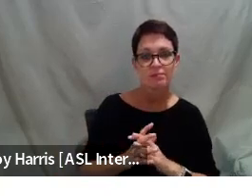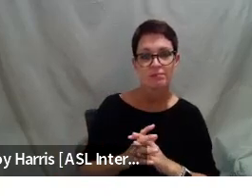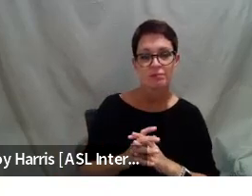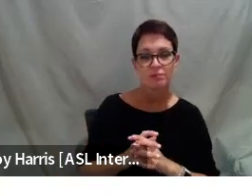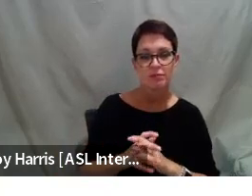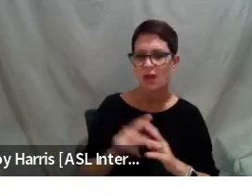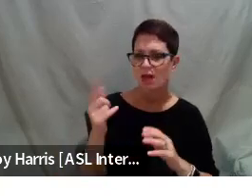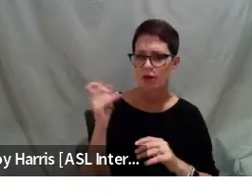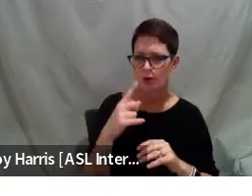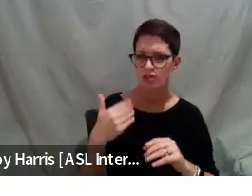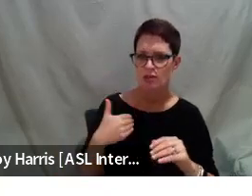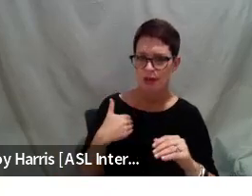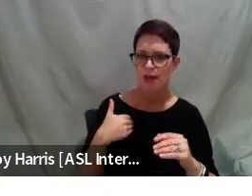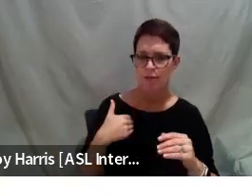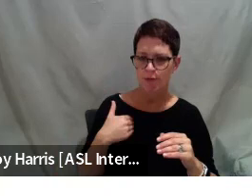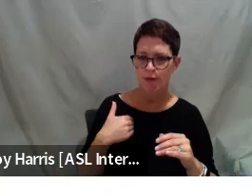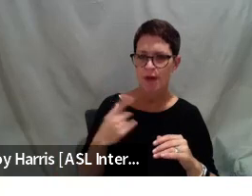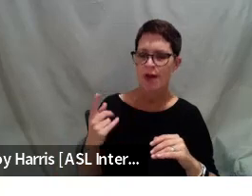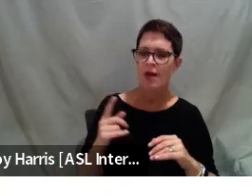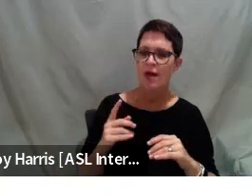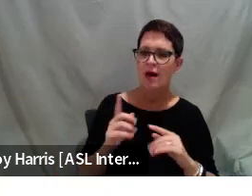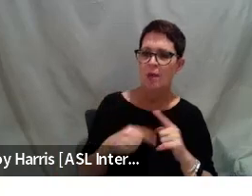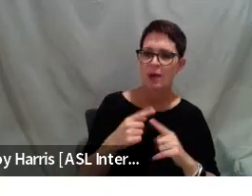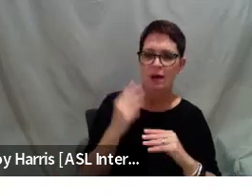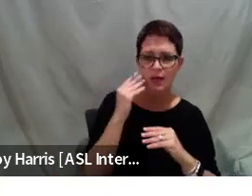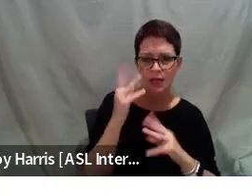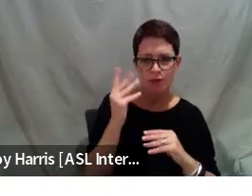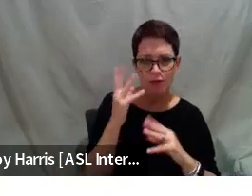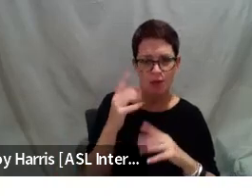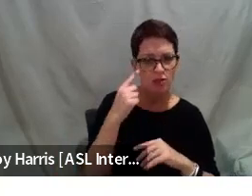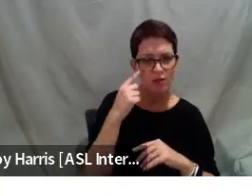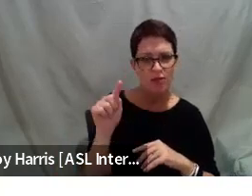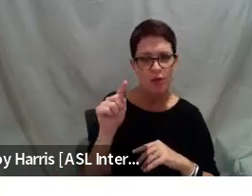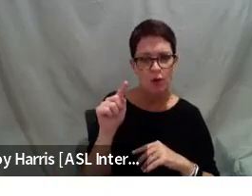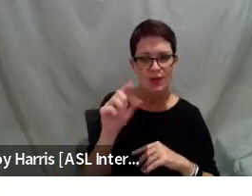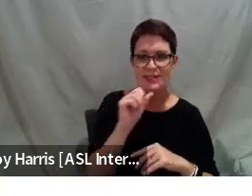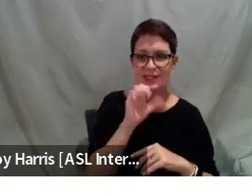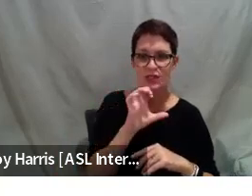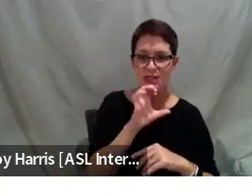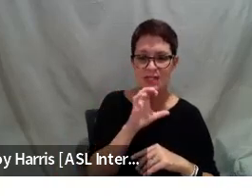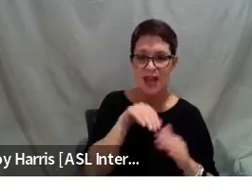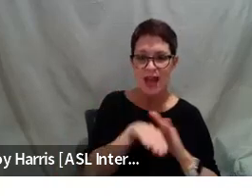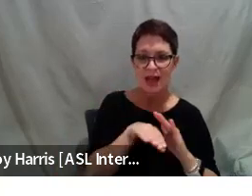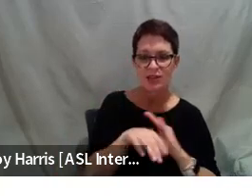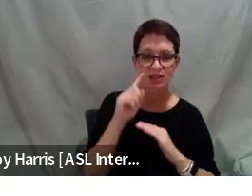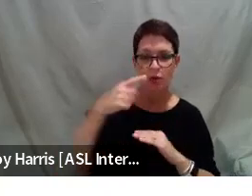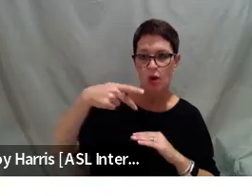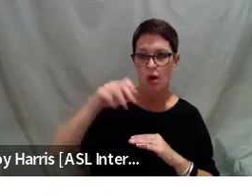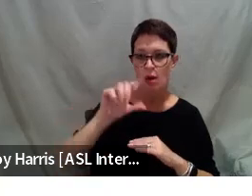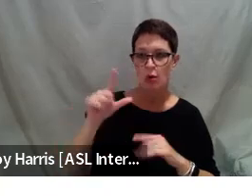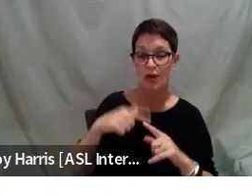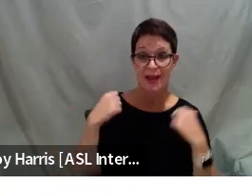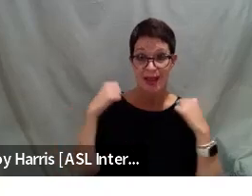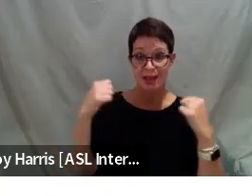And another question came in asking about information for where seniors can have access for pools and